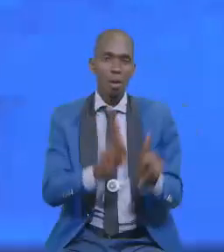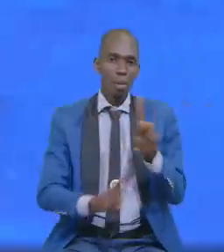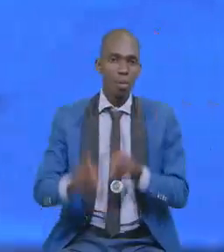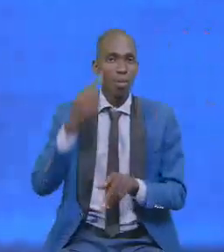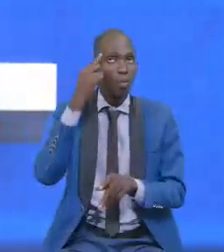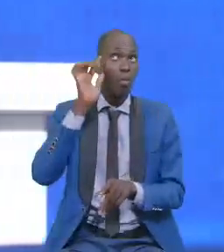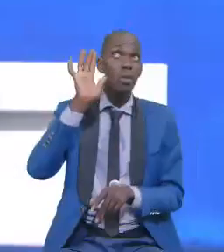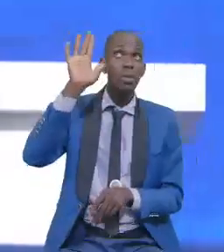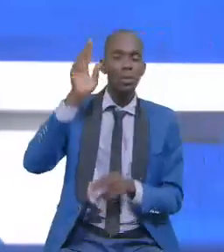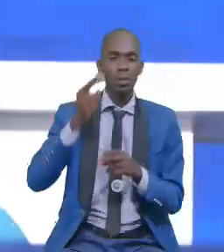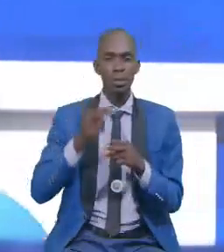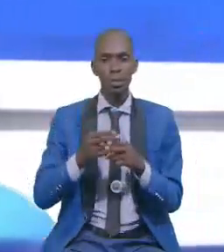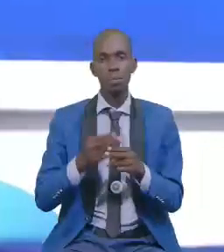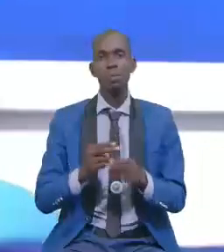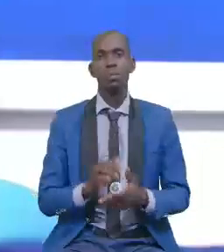name.